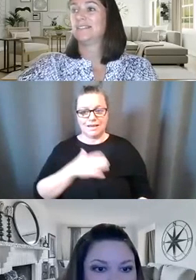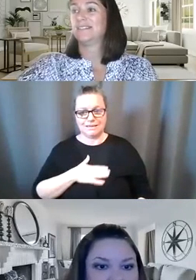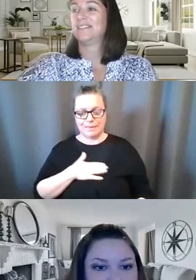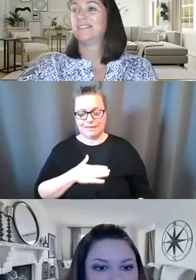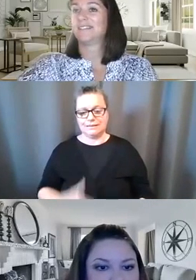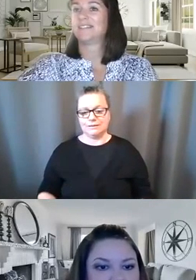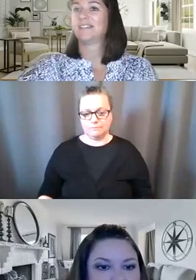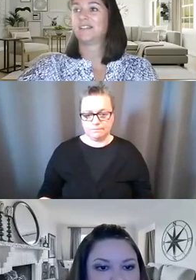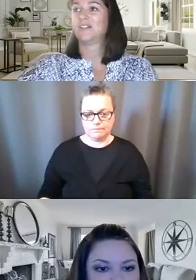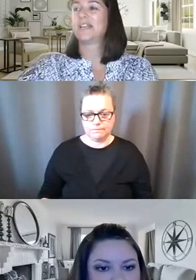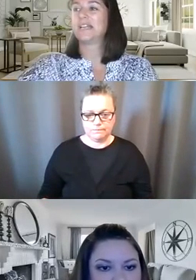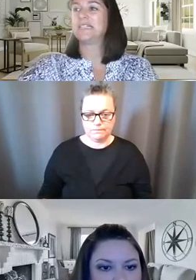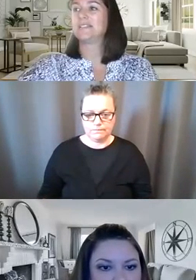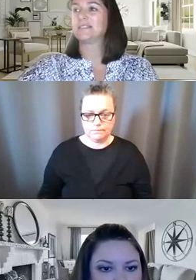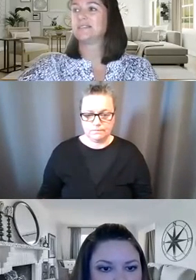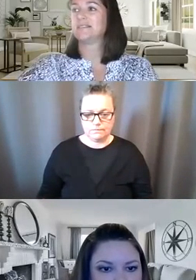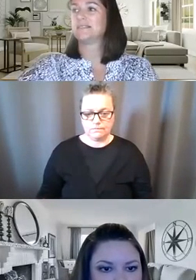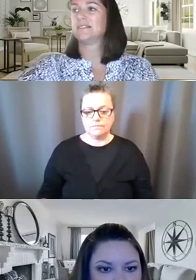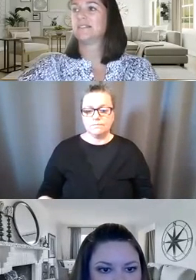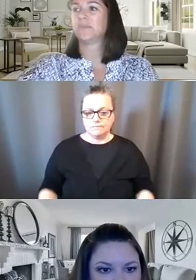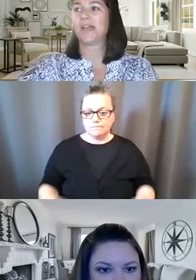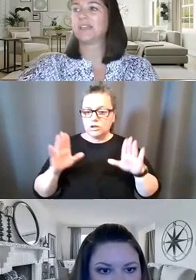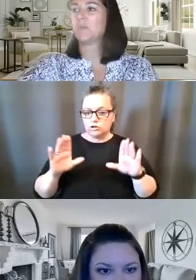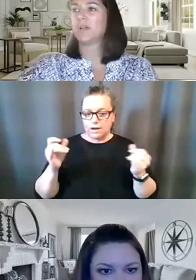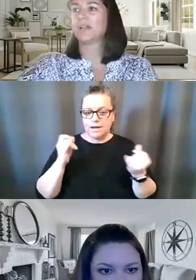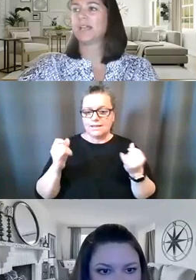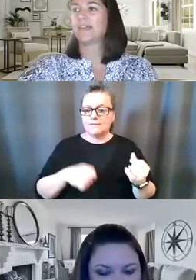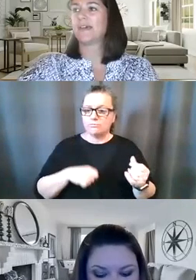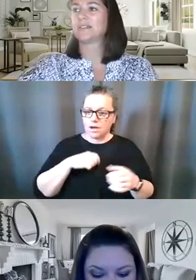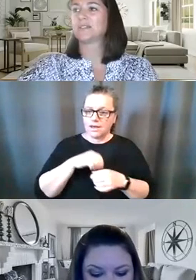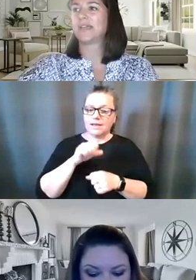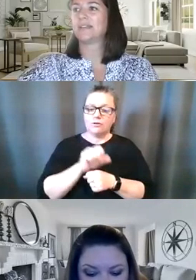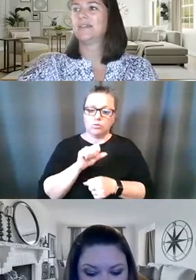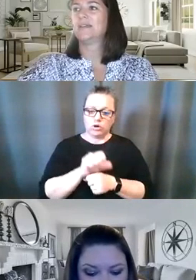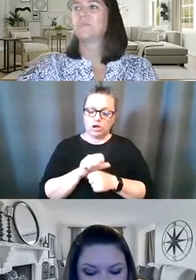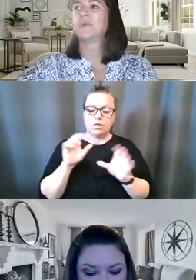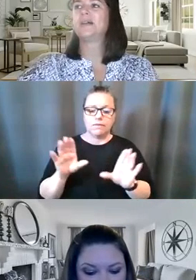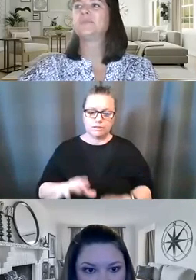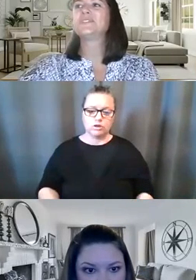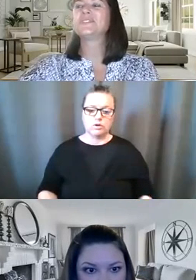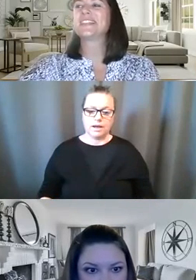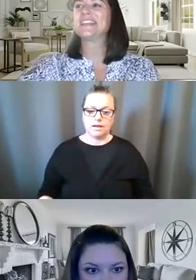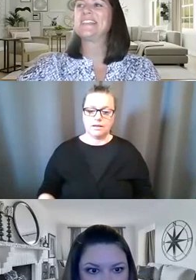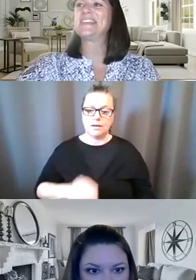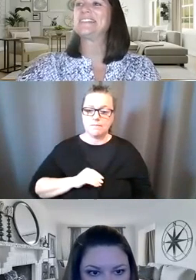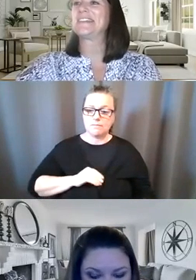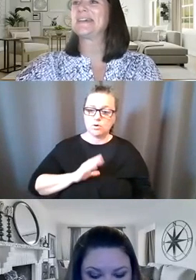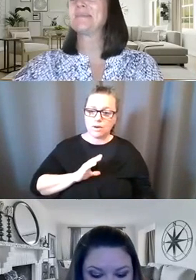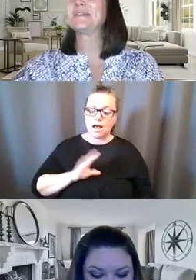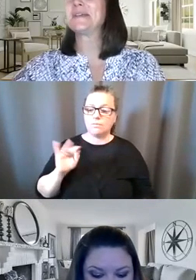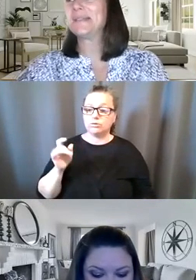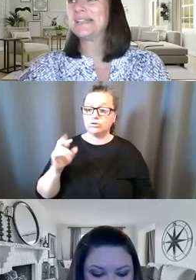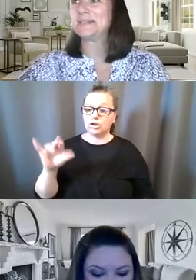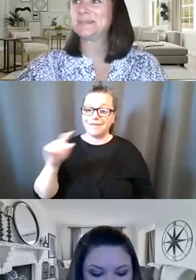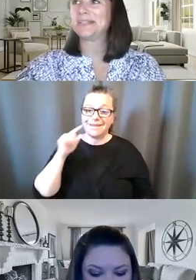Yes. Great ideas. Pride in work, again, that's great. Morale boosters like candy, that might